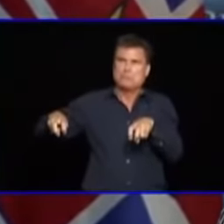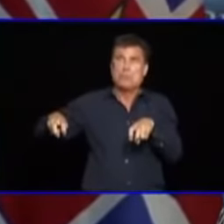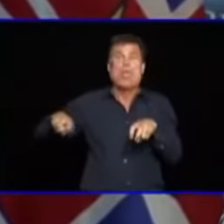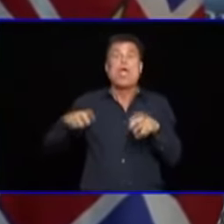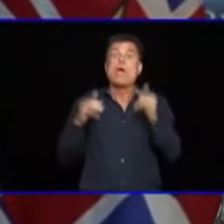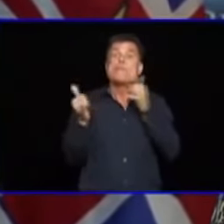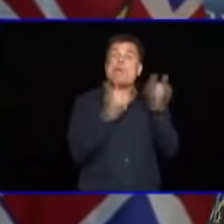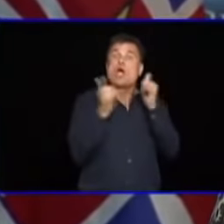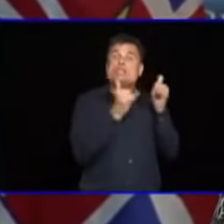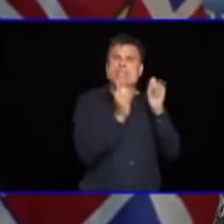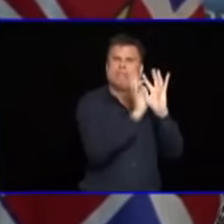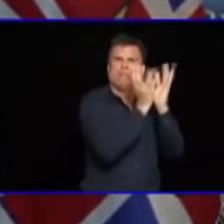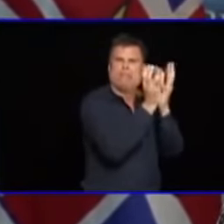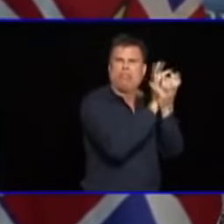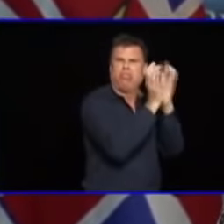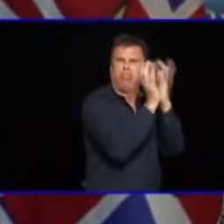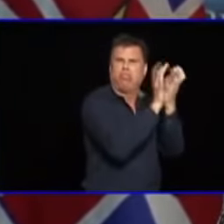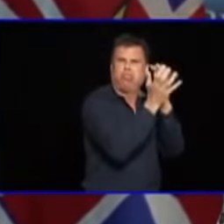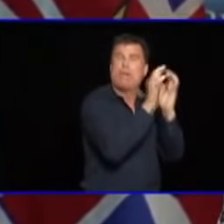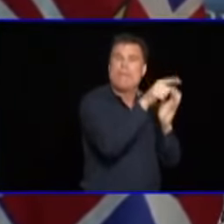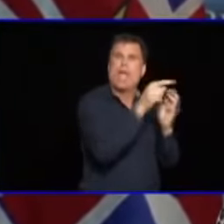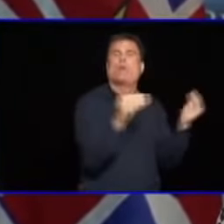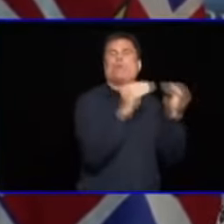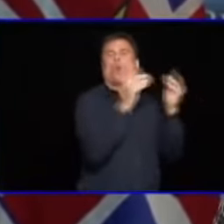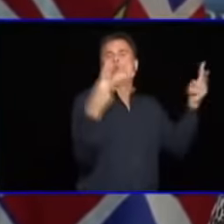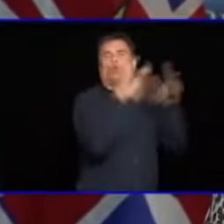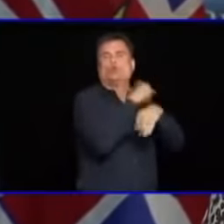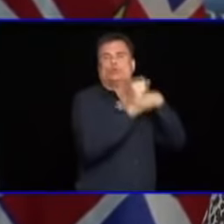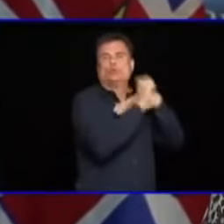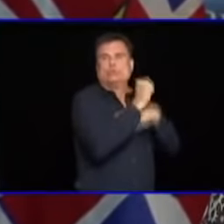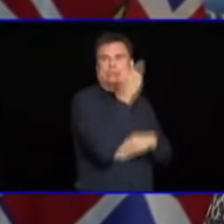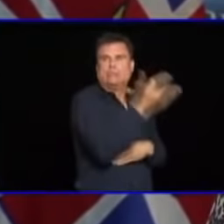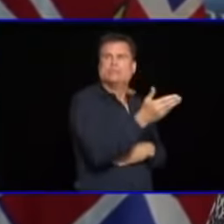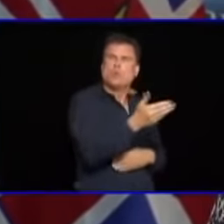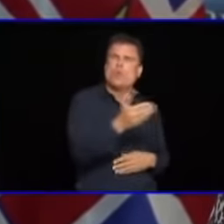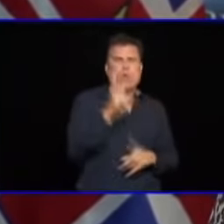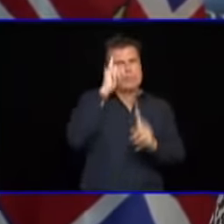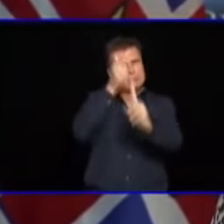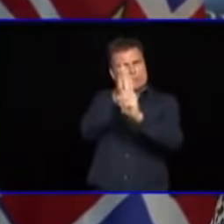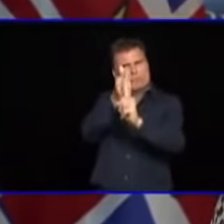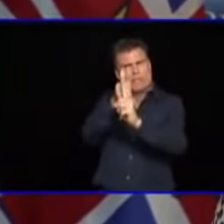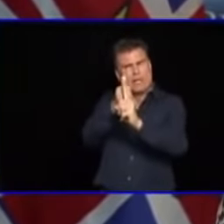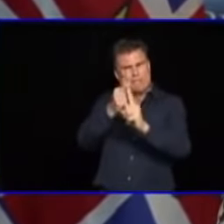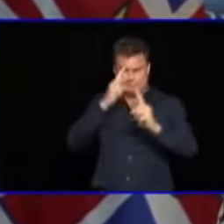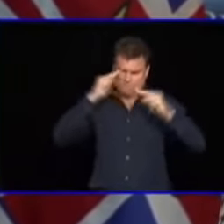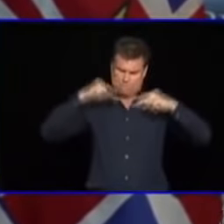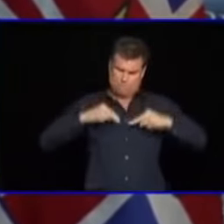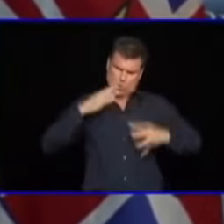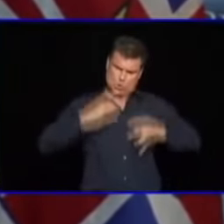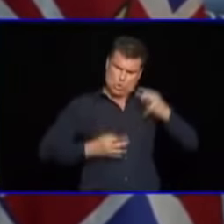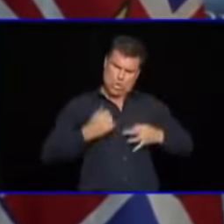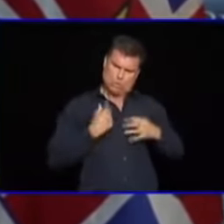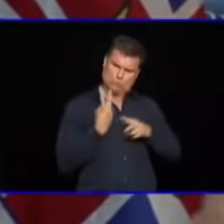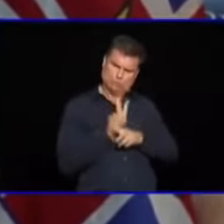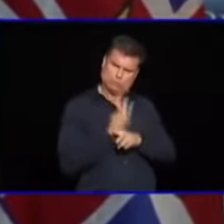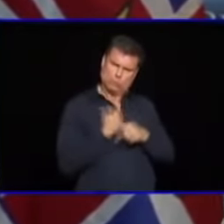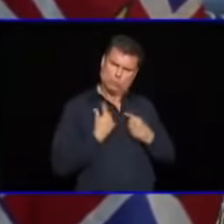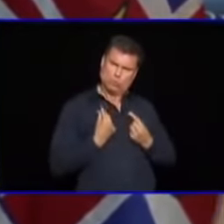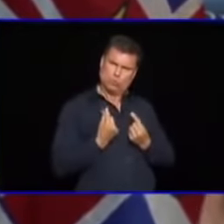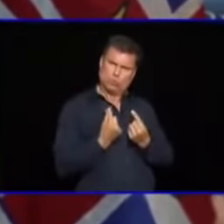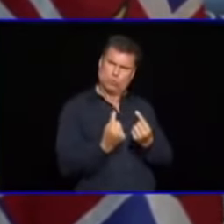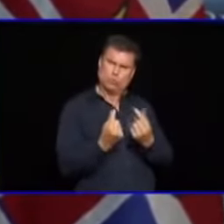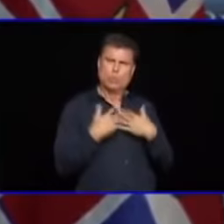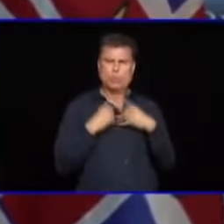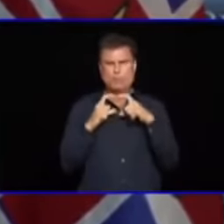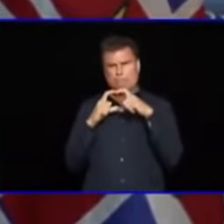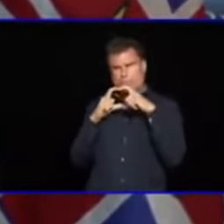unavoidable, then wear a mask. I understand this is not straightforward, and it's very challenging for us to think about